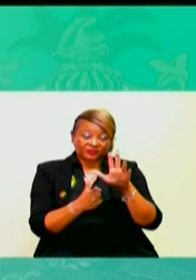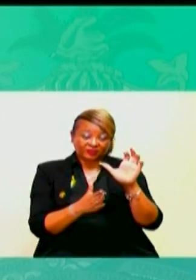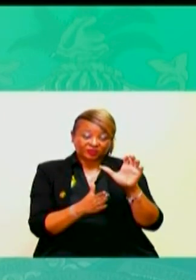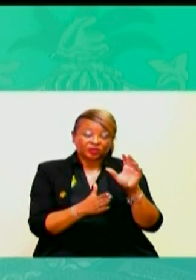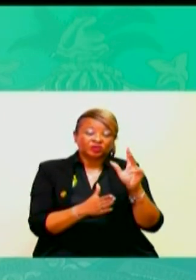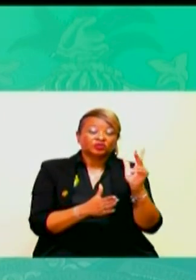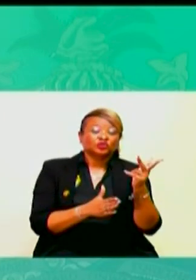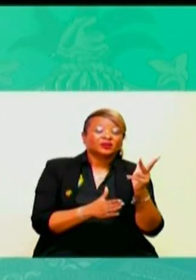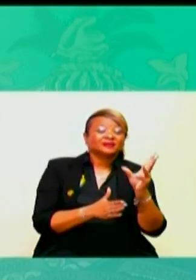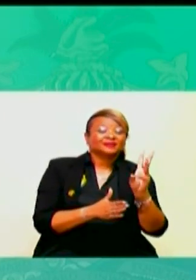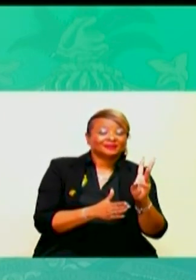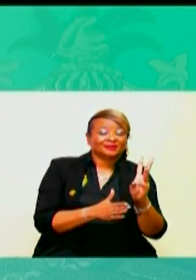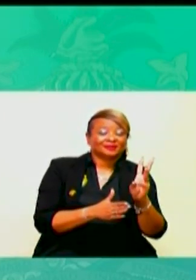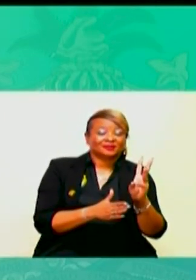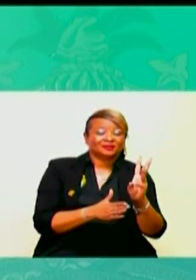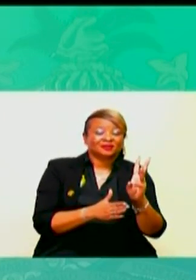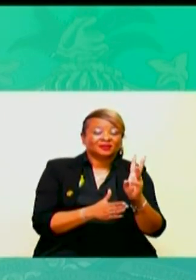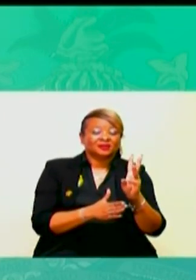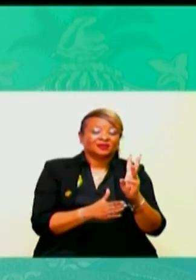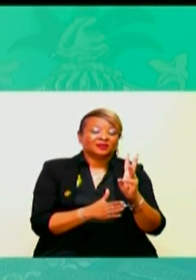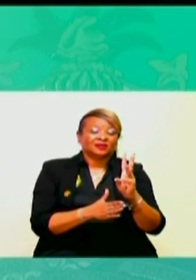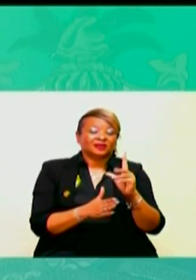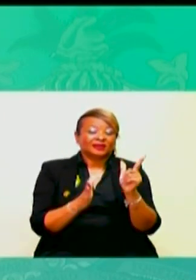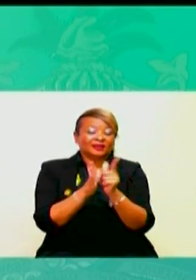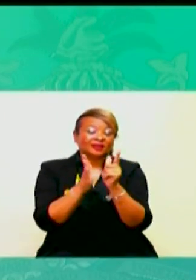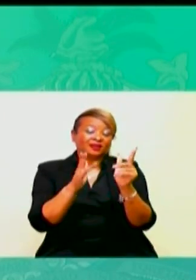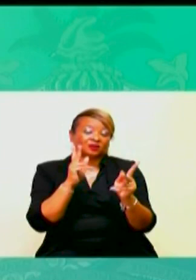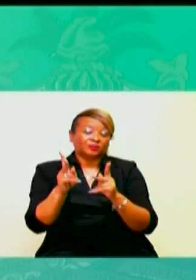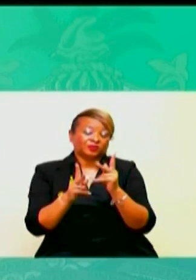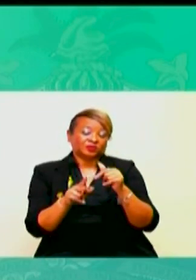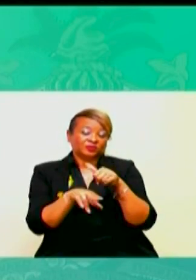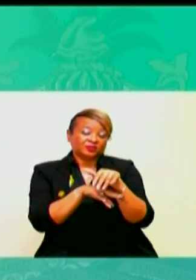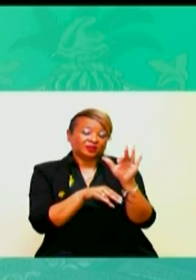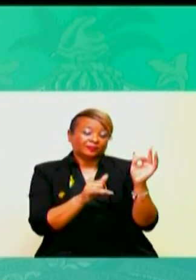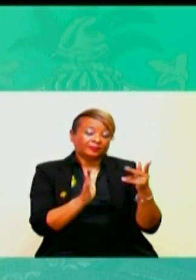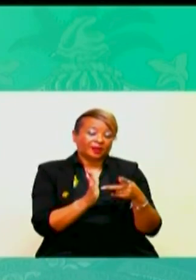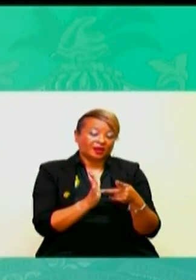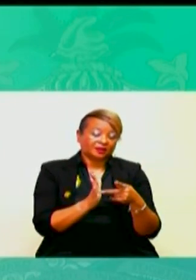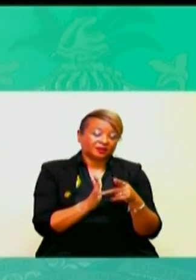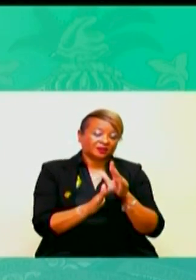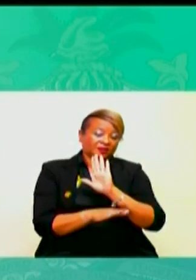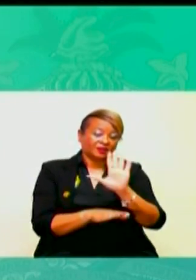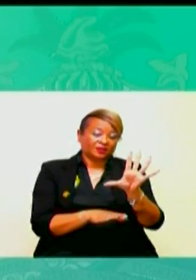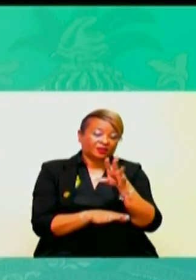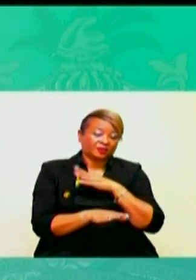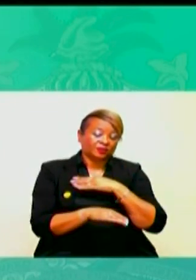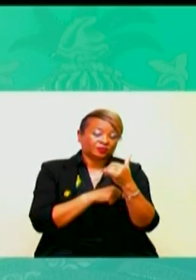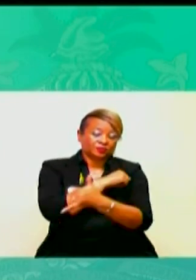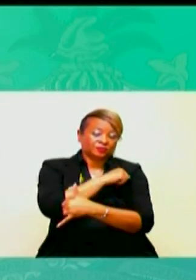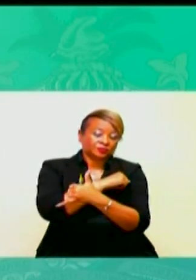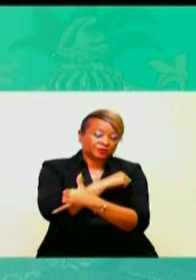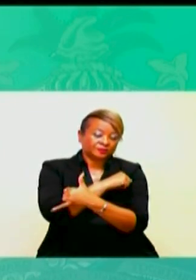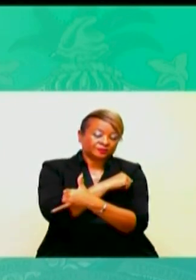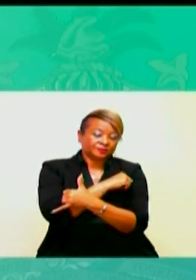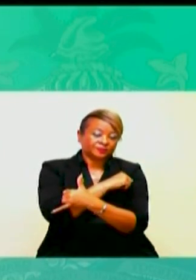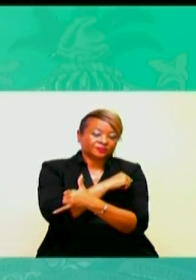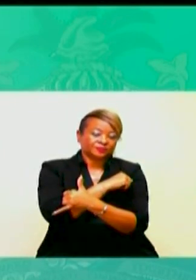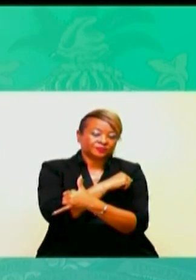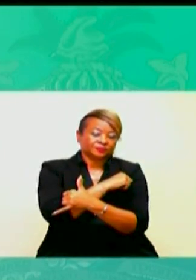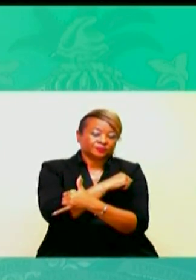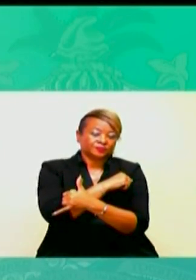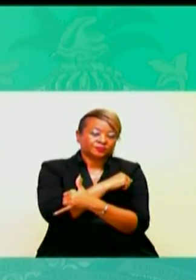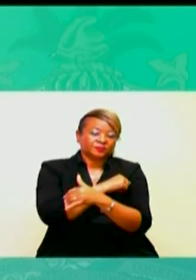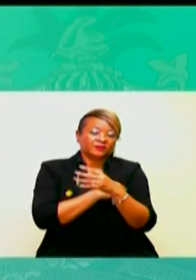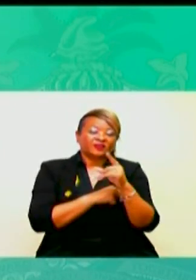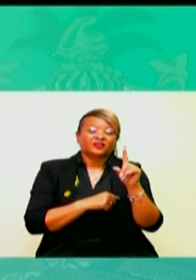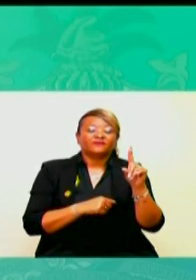2,526 irregular migrants. Wow. Now, working, Minister, working. In essence, for